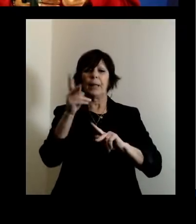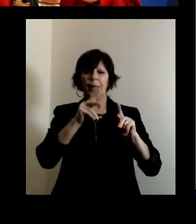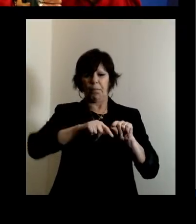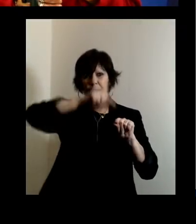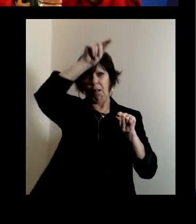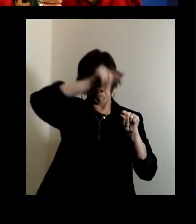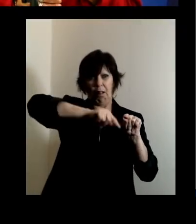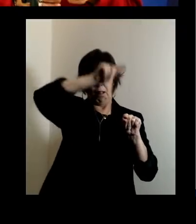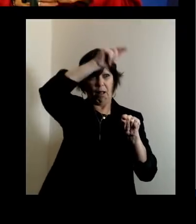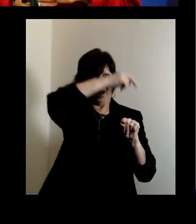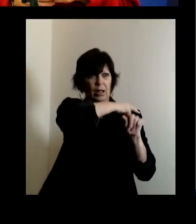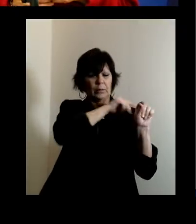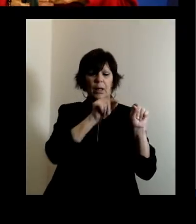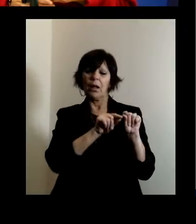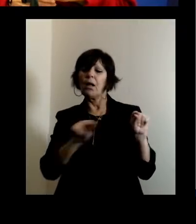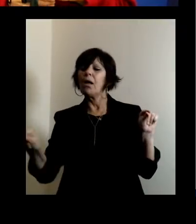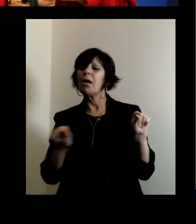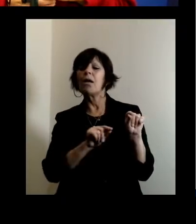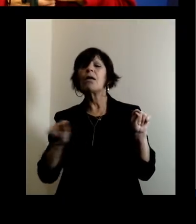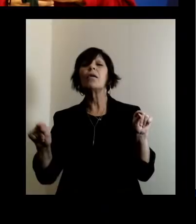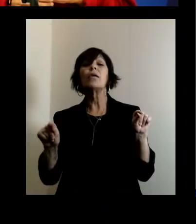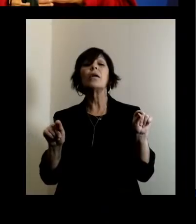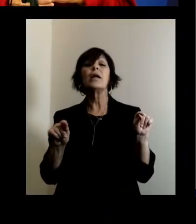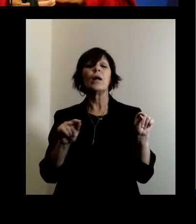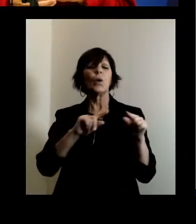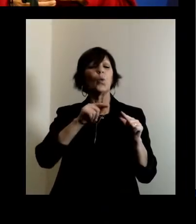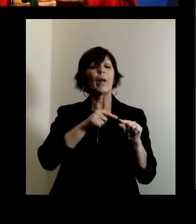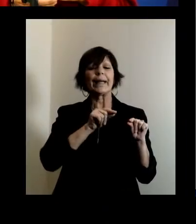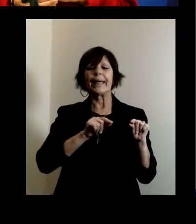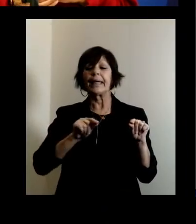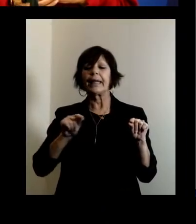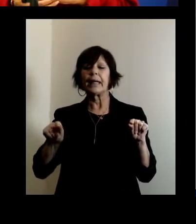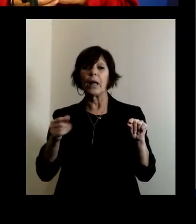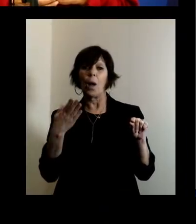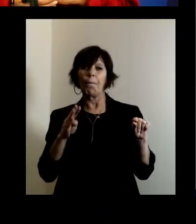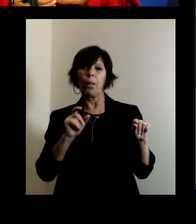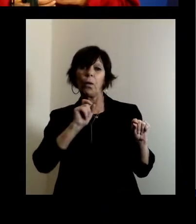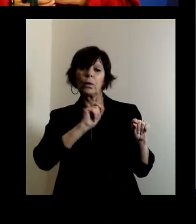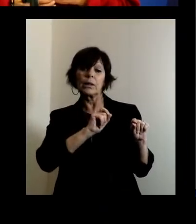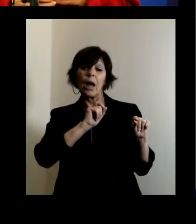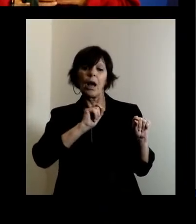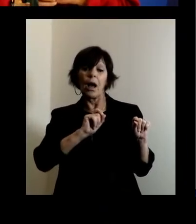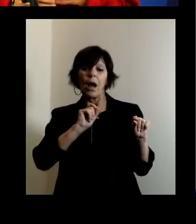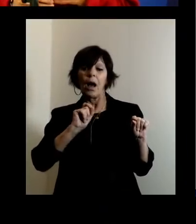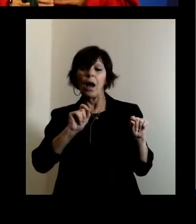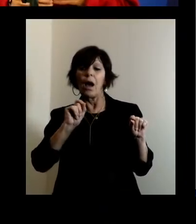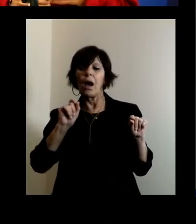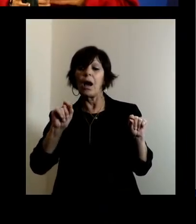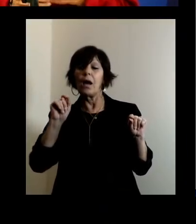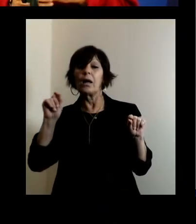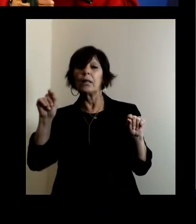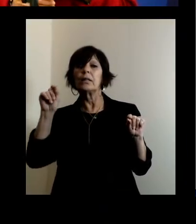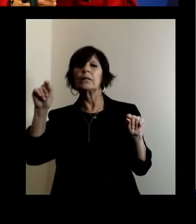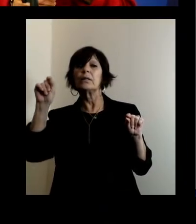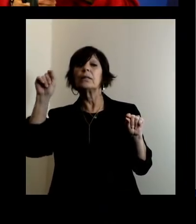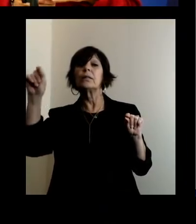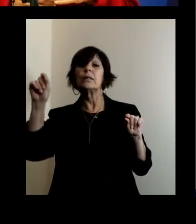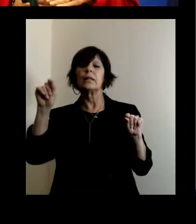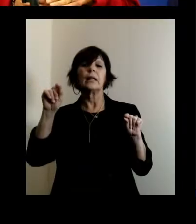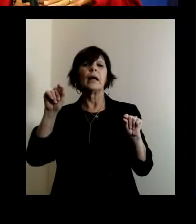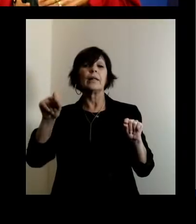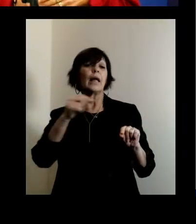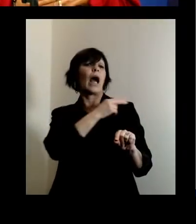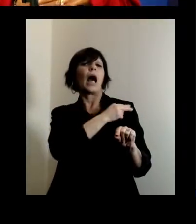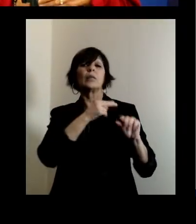hospital, and along the x-axis are dates. The blue dots corresponds to the hospital census at any point